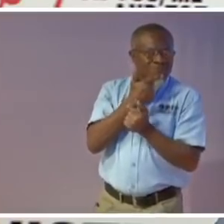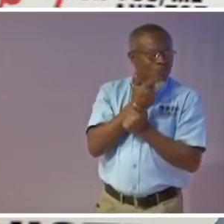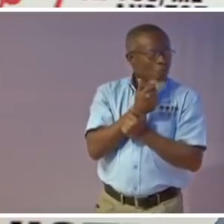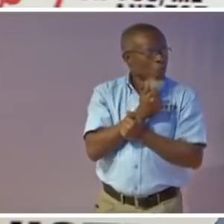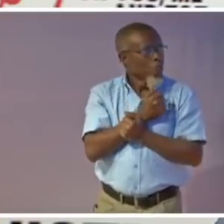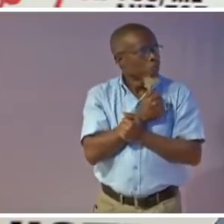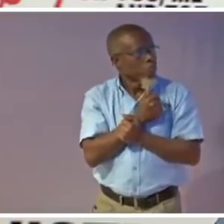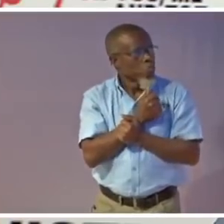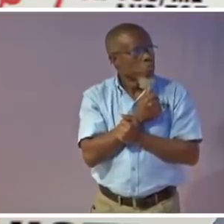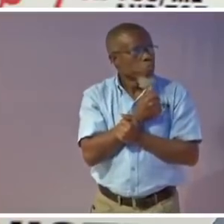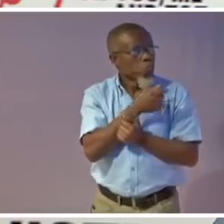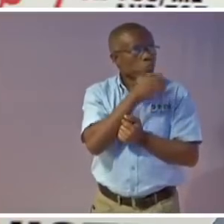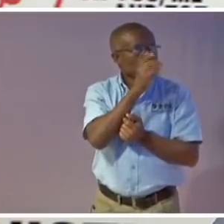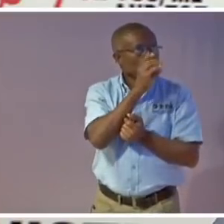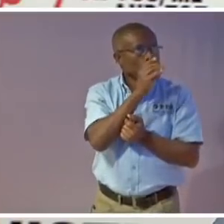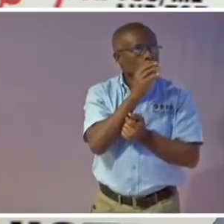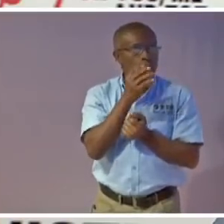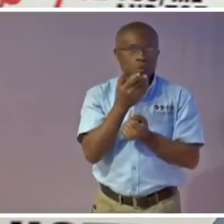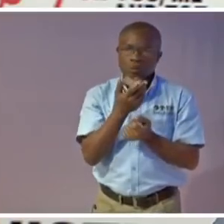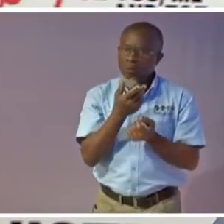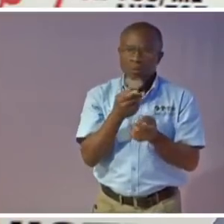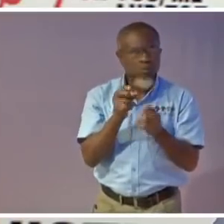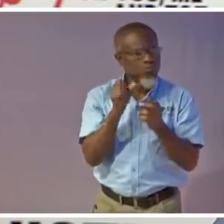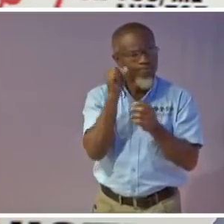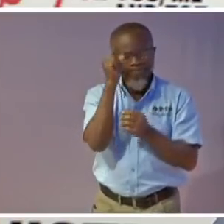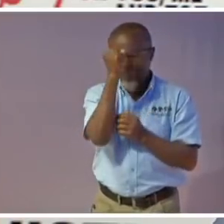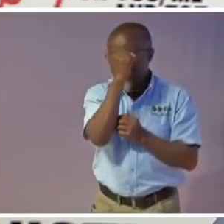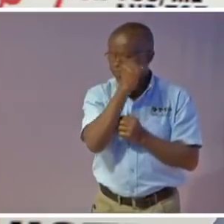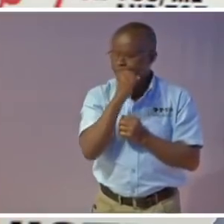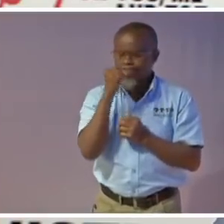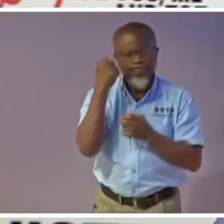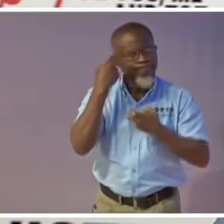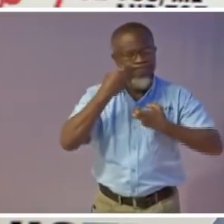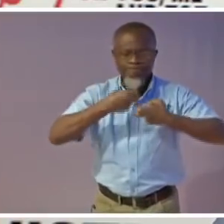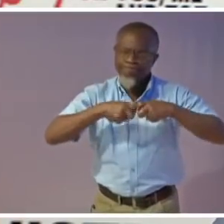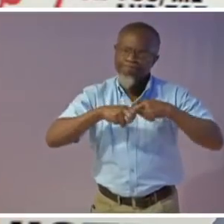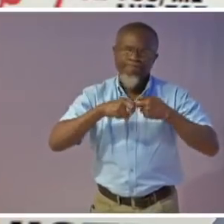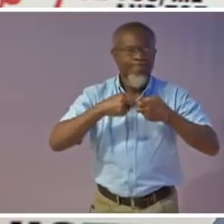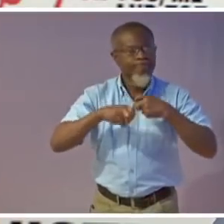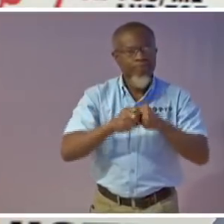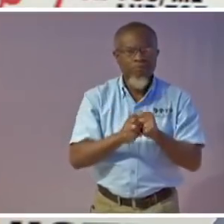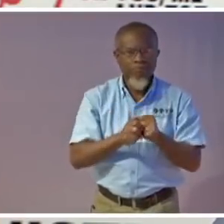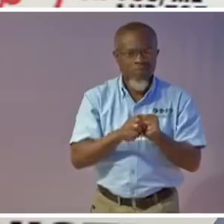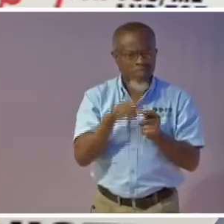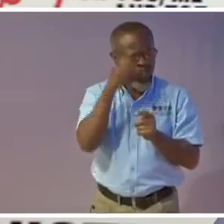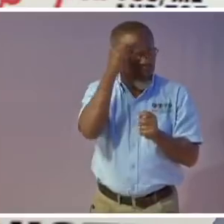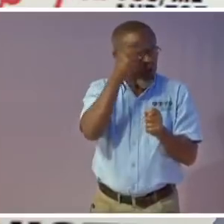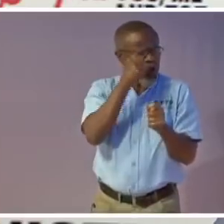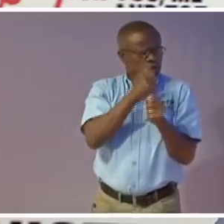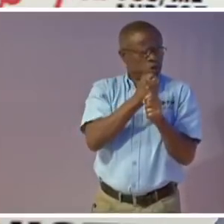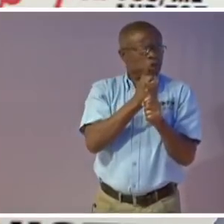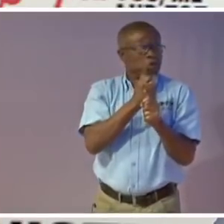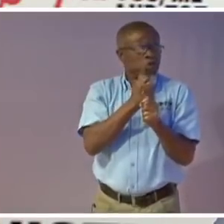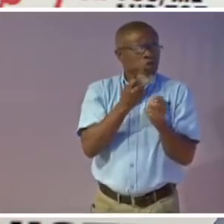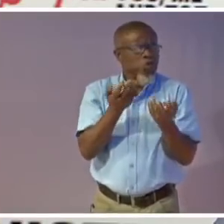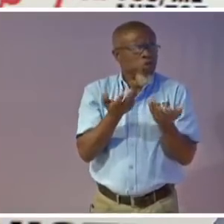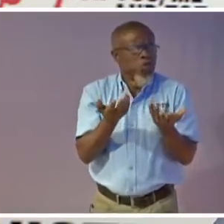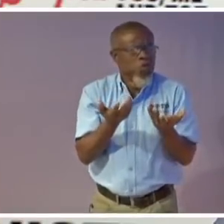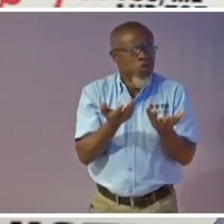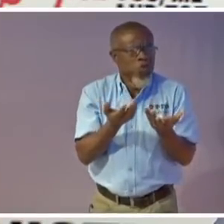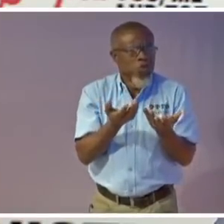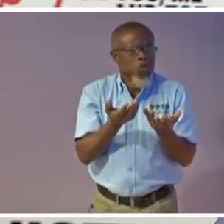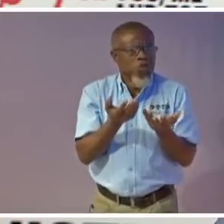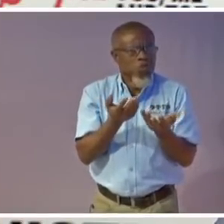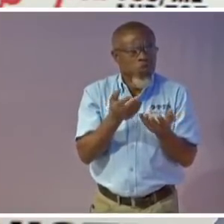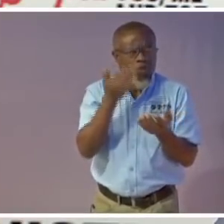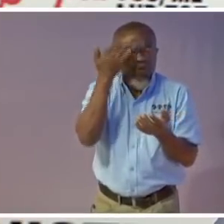serious problem. And you use the word confidence. It is difficult to understand why patients